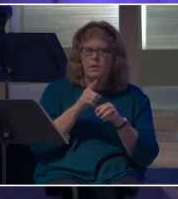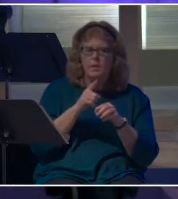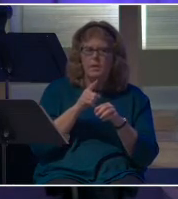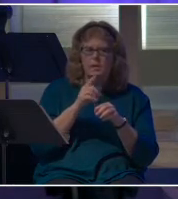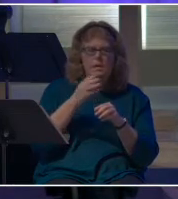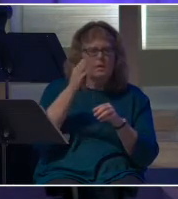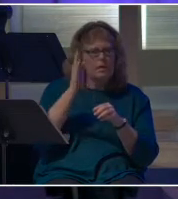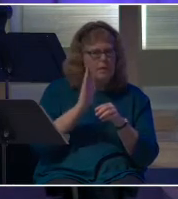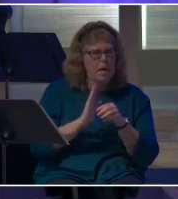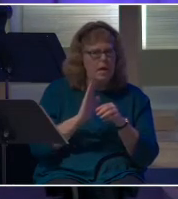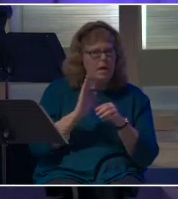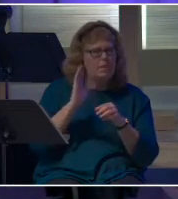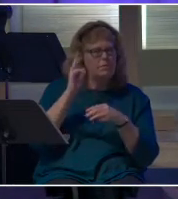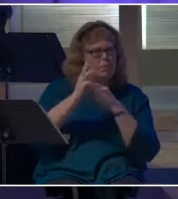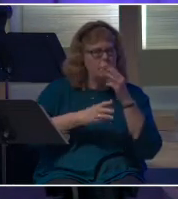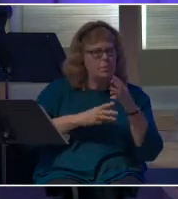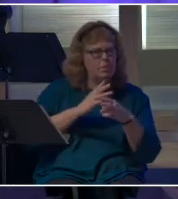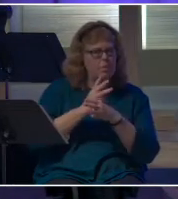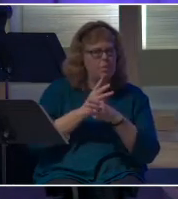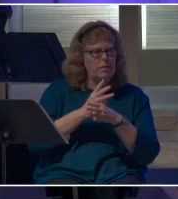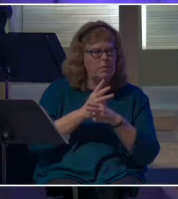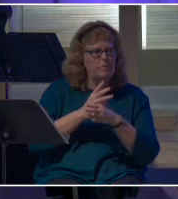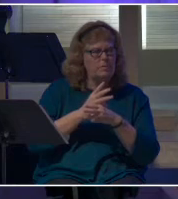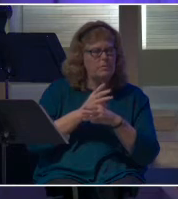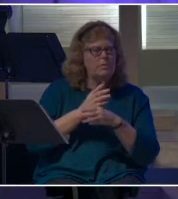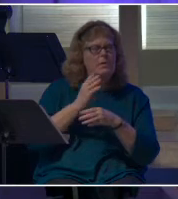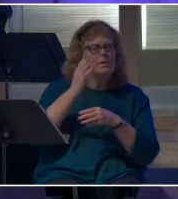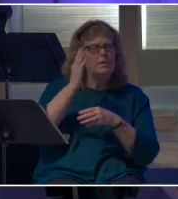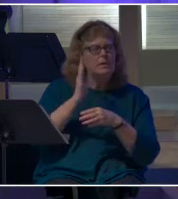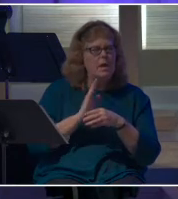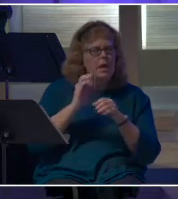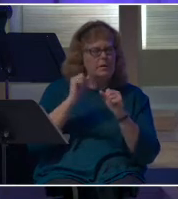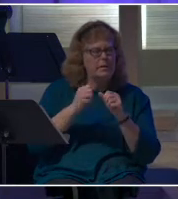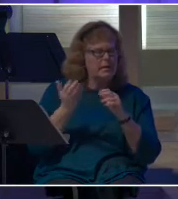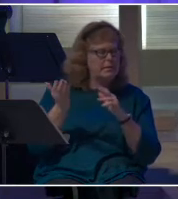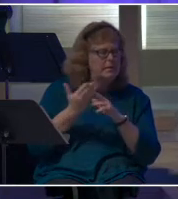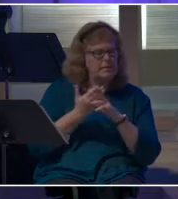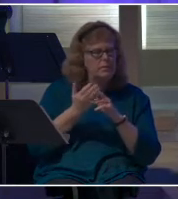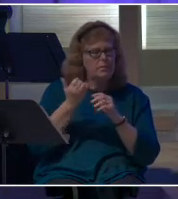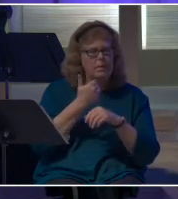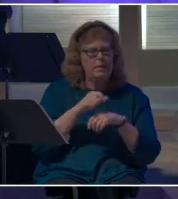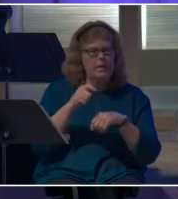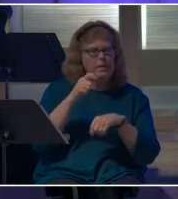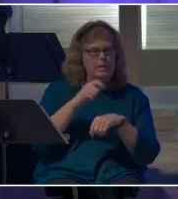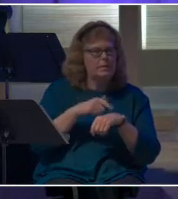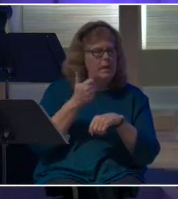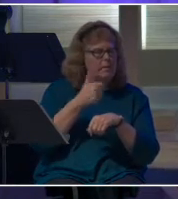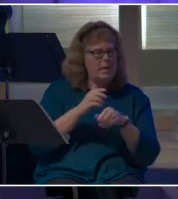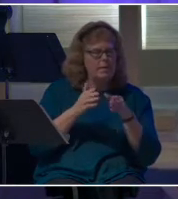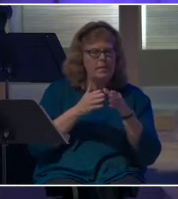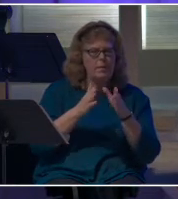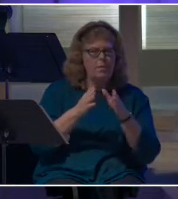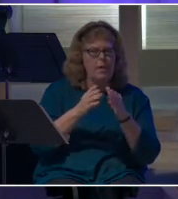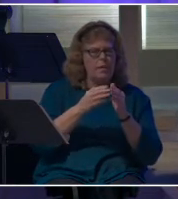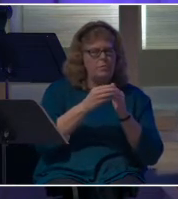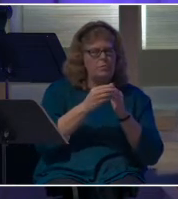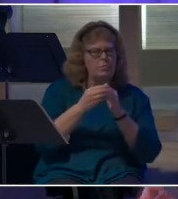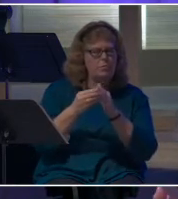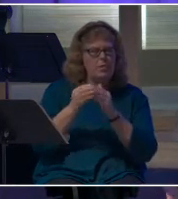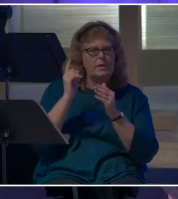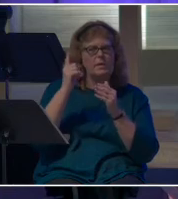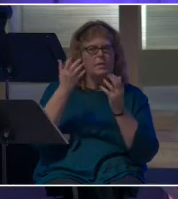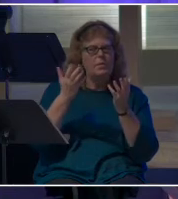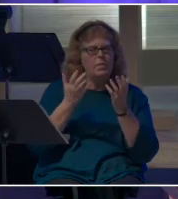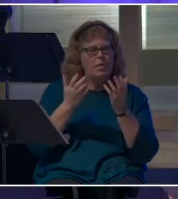in God's economy, this being God's world, God can interrupt at any time, in any way, and direct as he wants